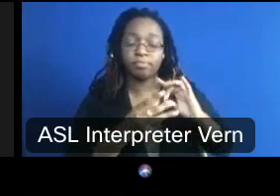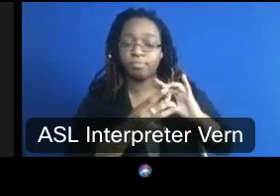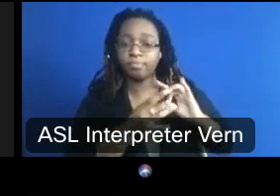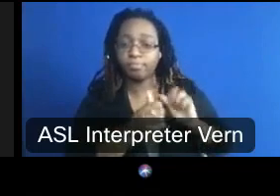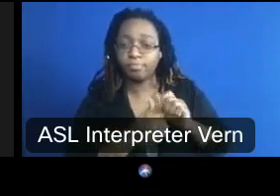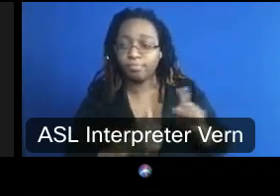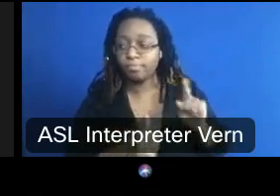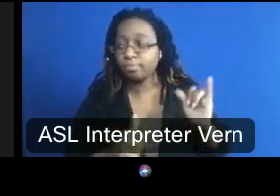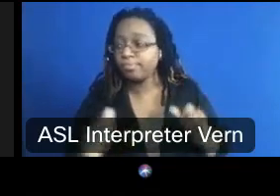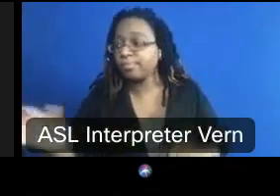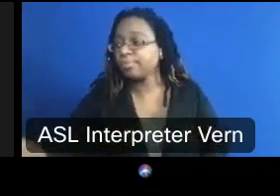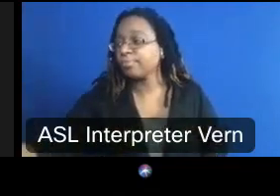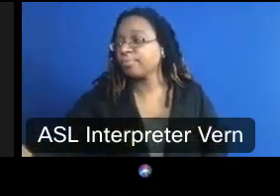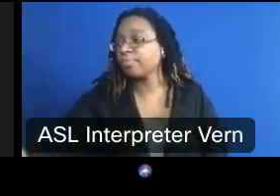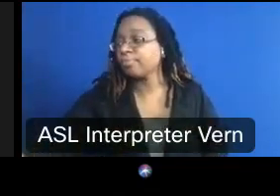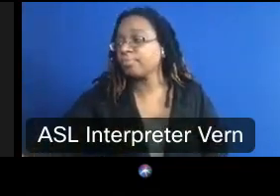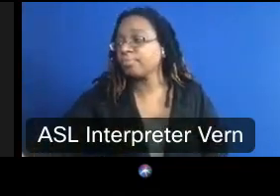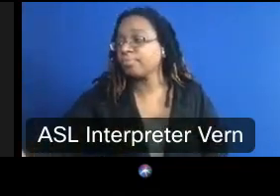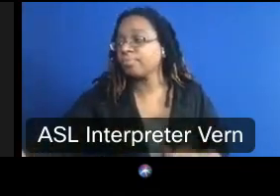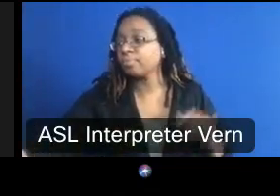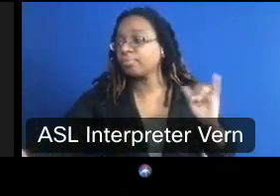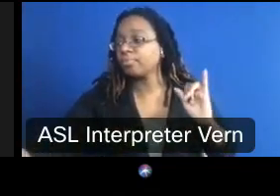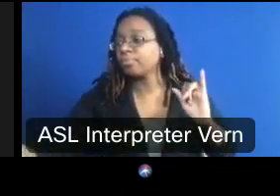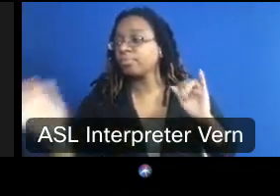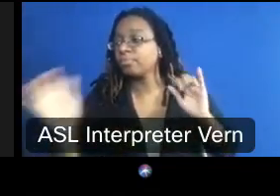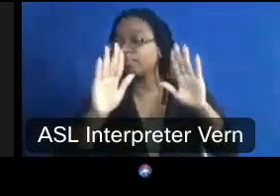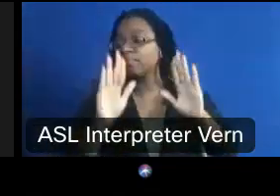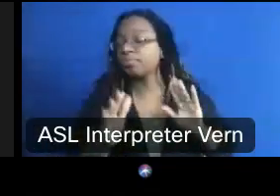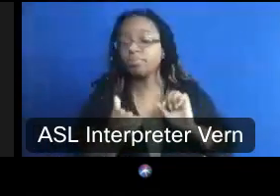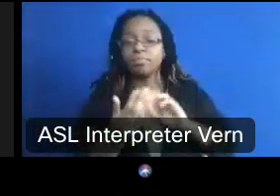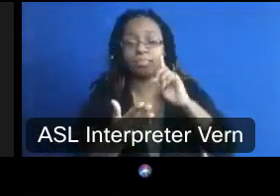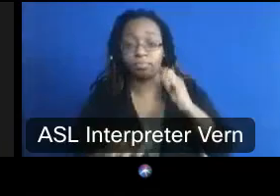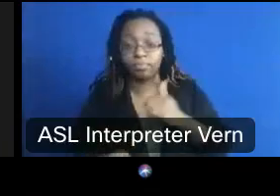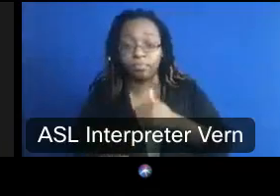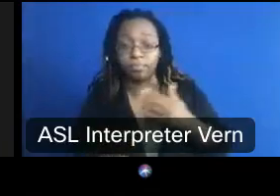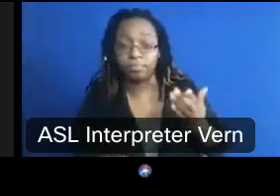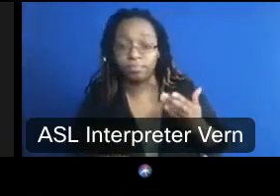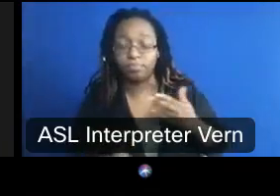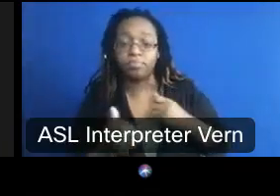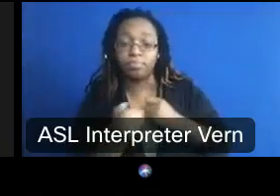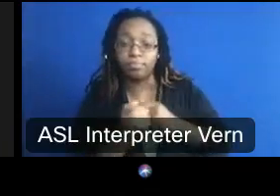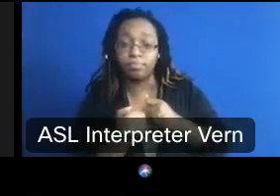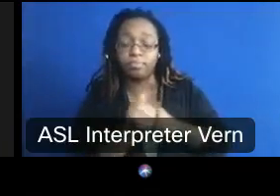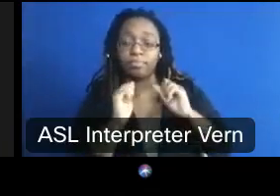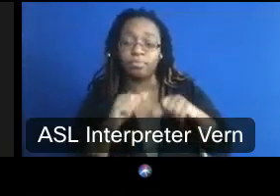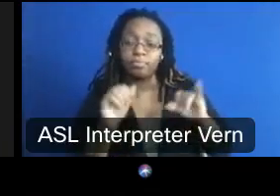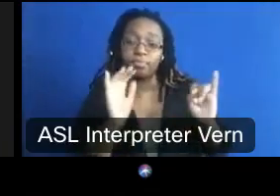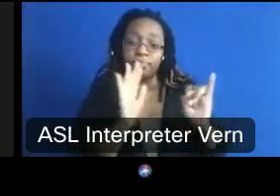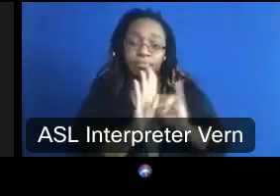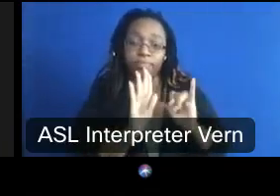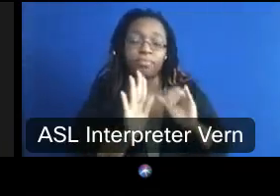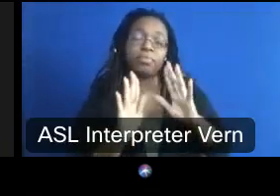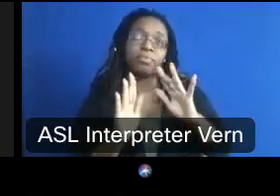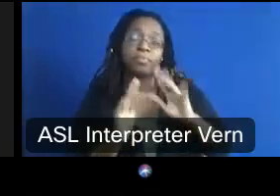Pod mapping is also a great way for ourselves as advocates to identify advocates and staff